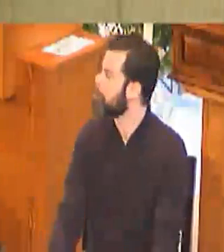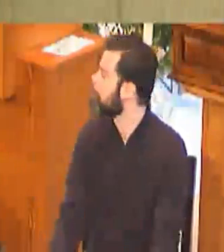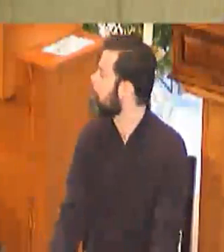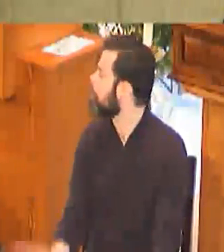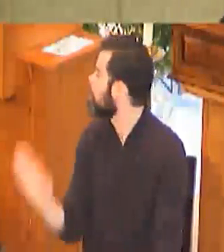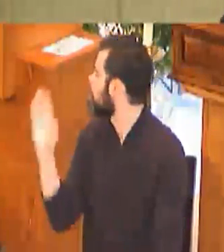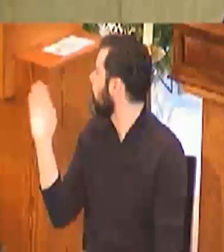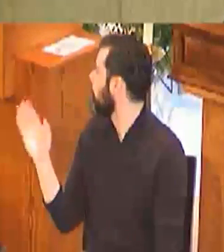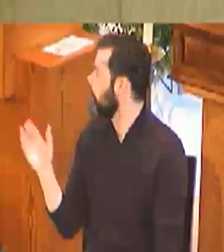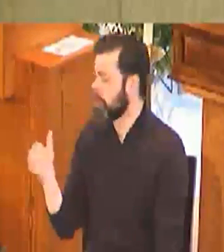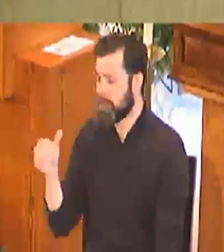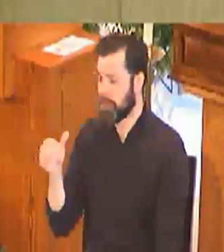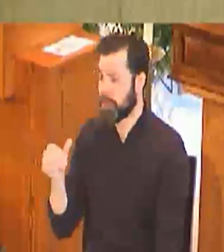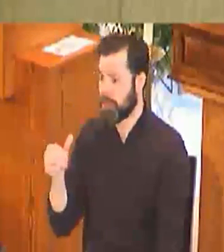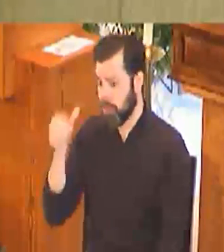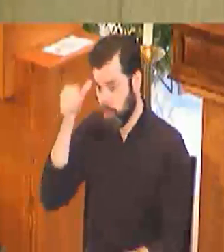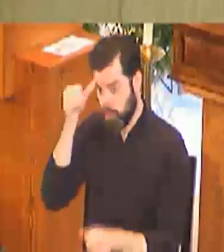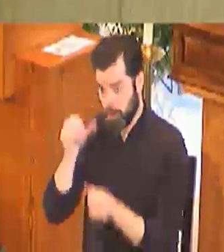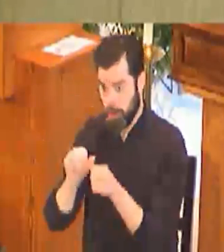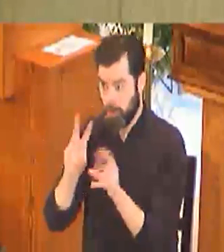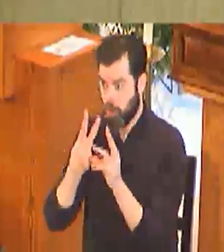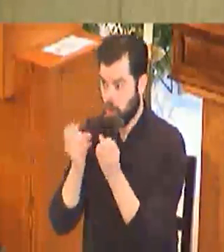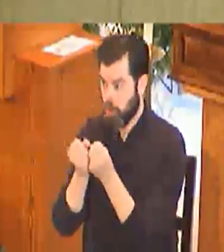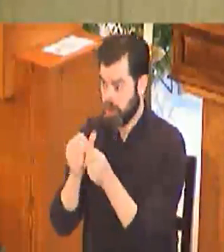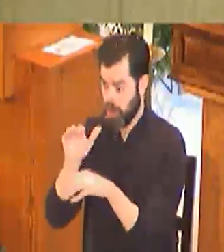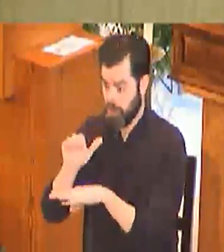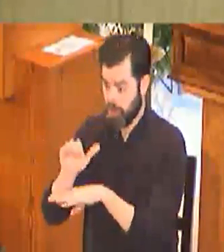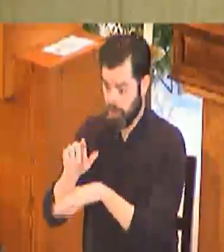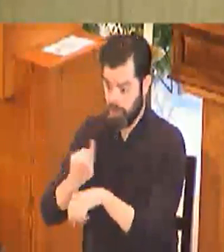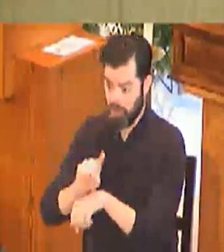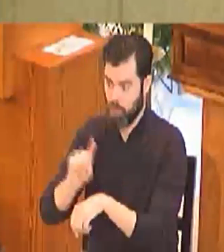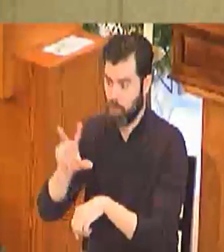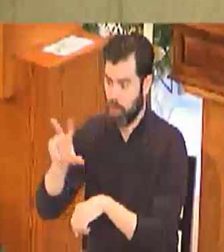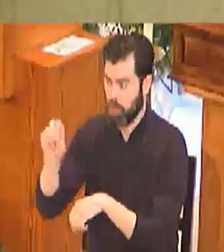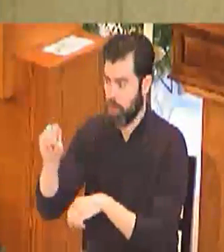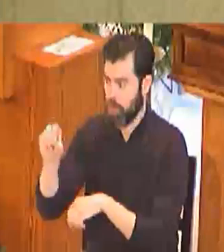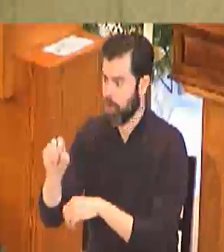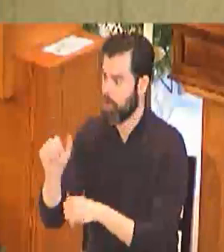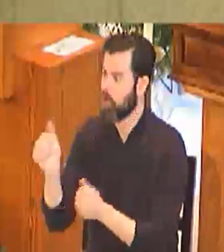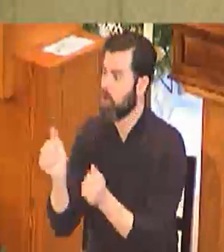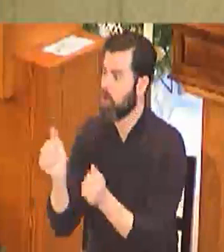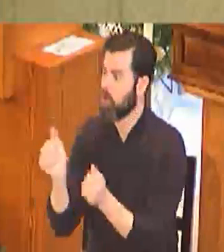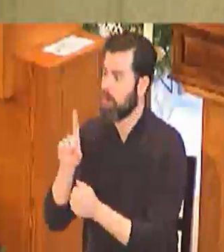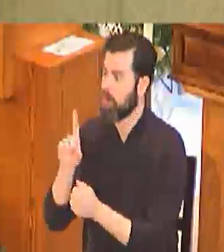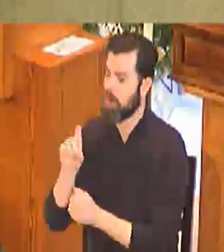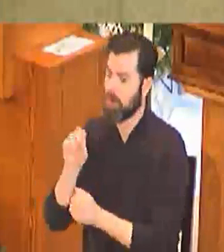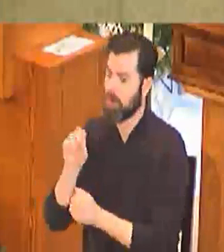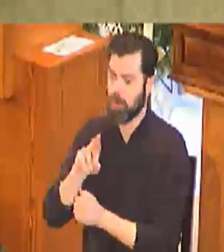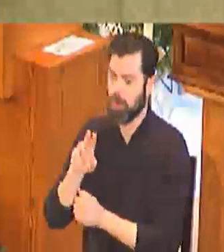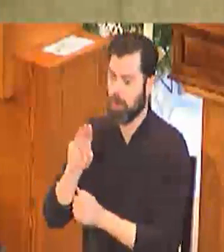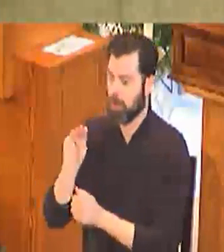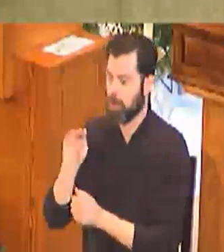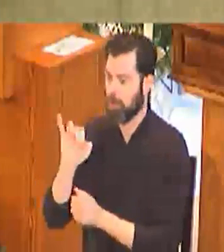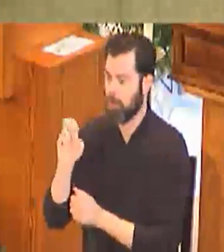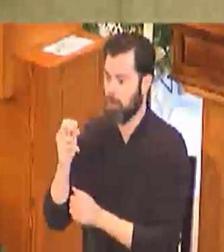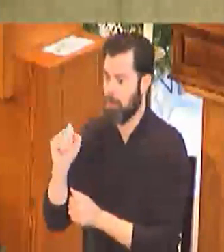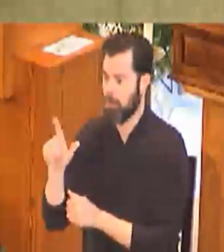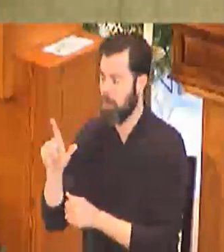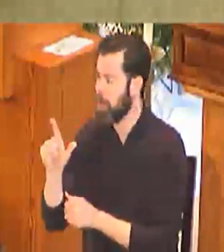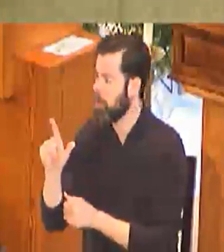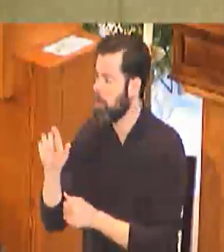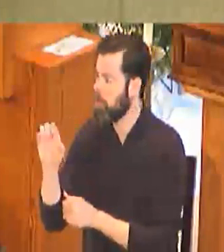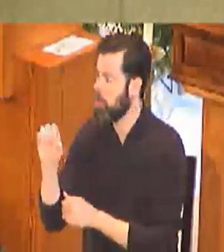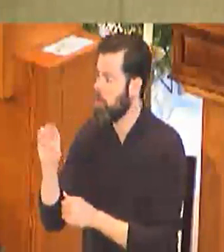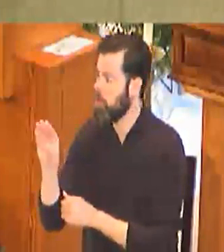I want to remind everyone that there is a workshop here this afternoon at 1:30 with Dr. Michael Obesatz, who is, oh, no, he stepped away. I was going to have him